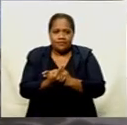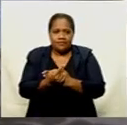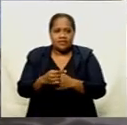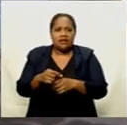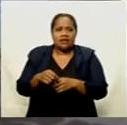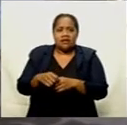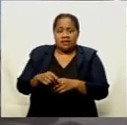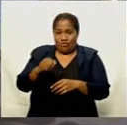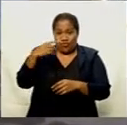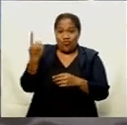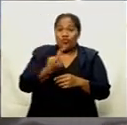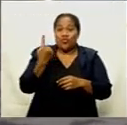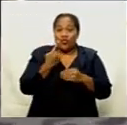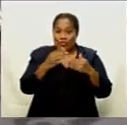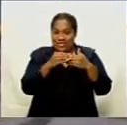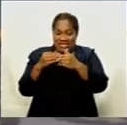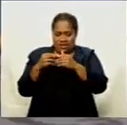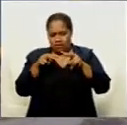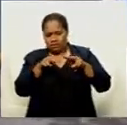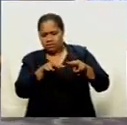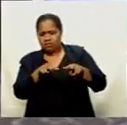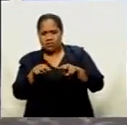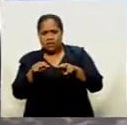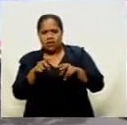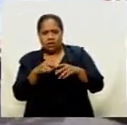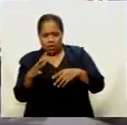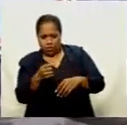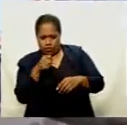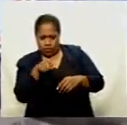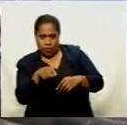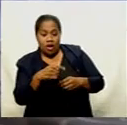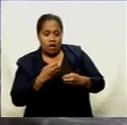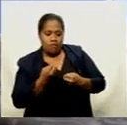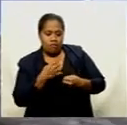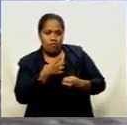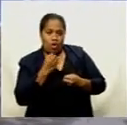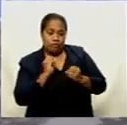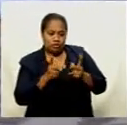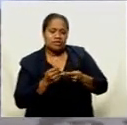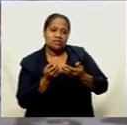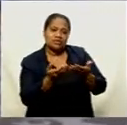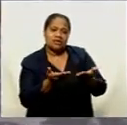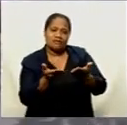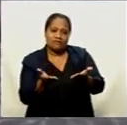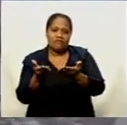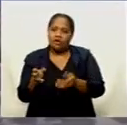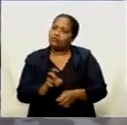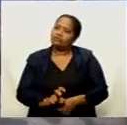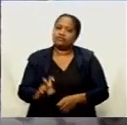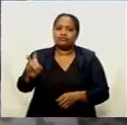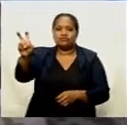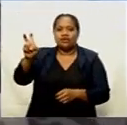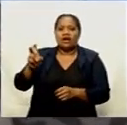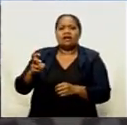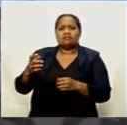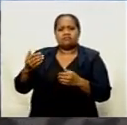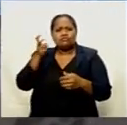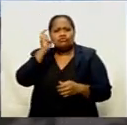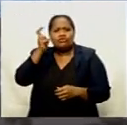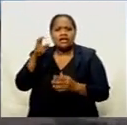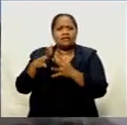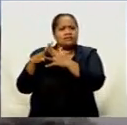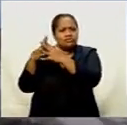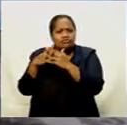and Narayan was given more opportunities to travel. He attended an FBI training in the US and other workshops